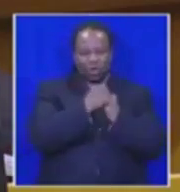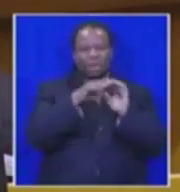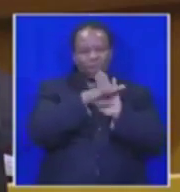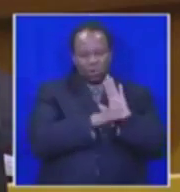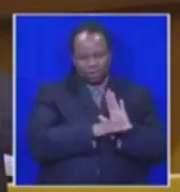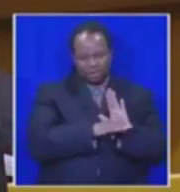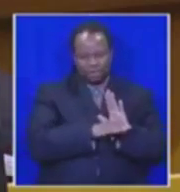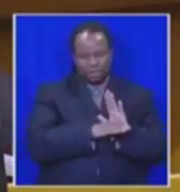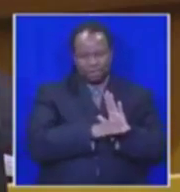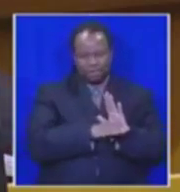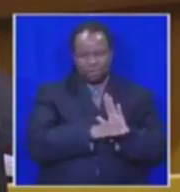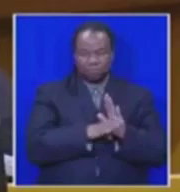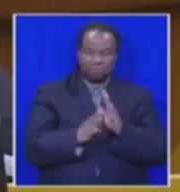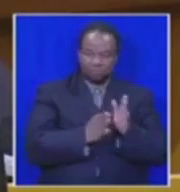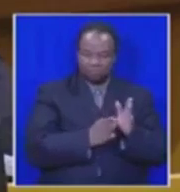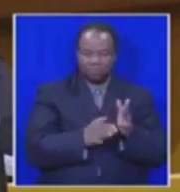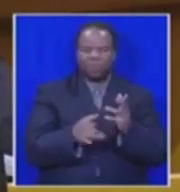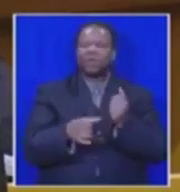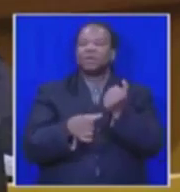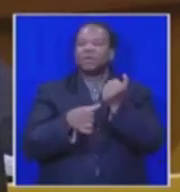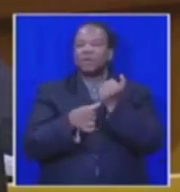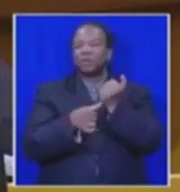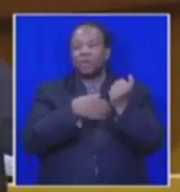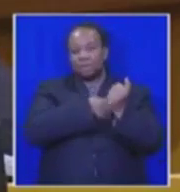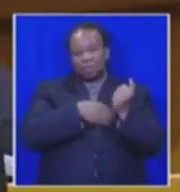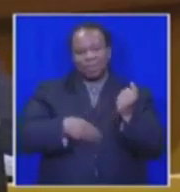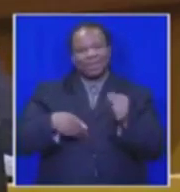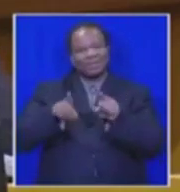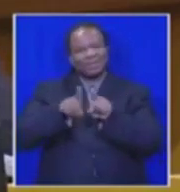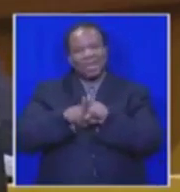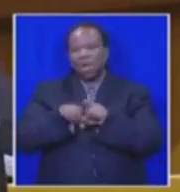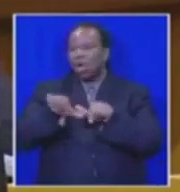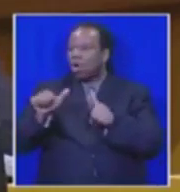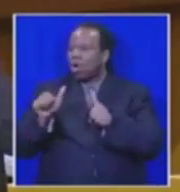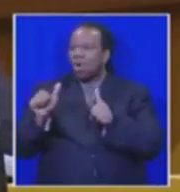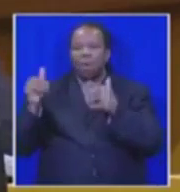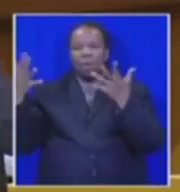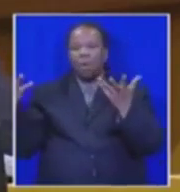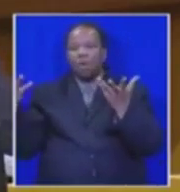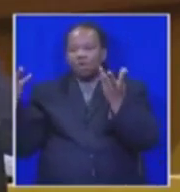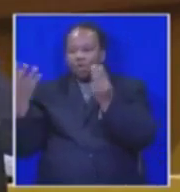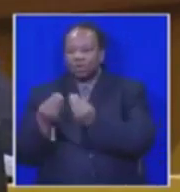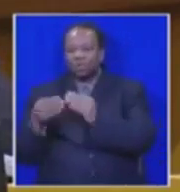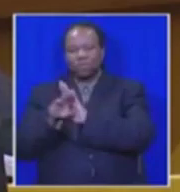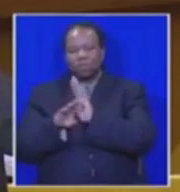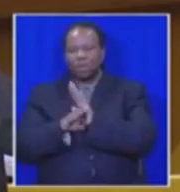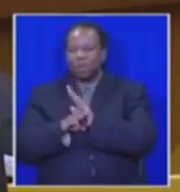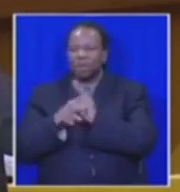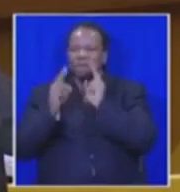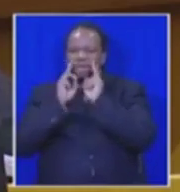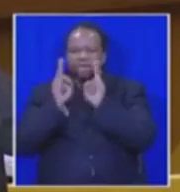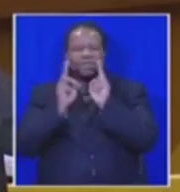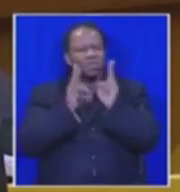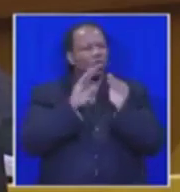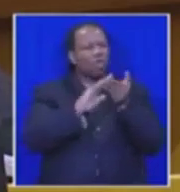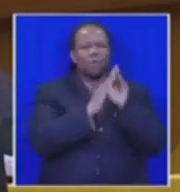Deputy President leads the War on Poverty programs and visits many communities in addition